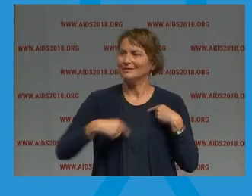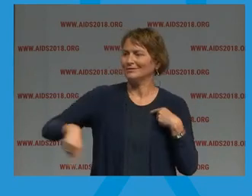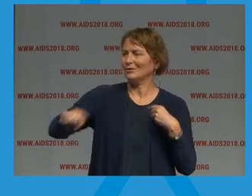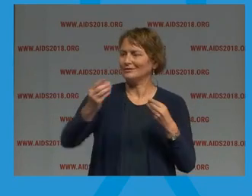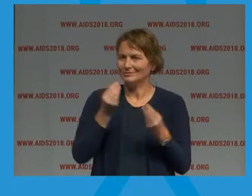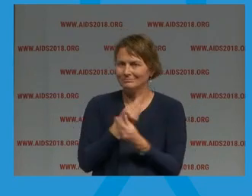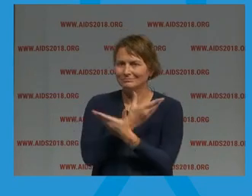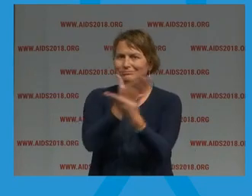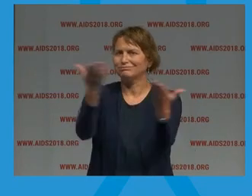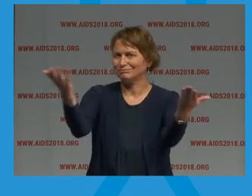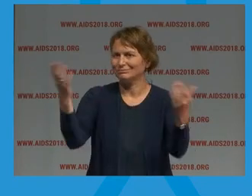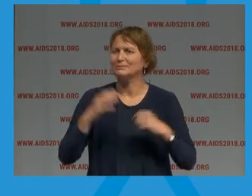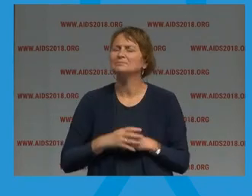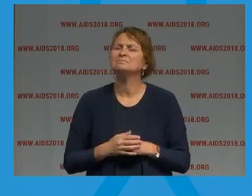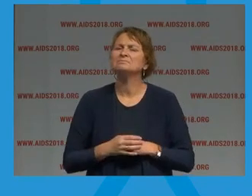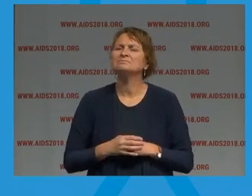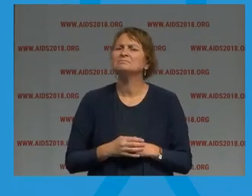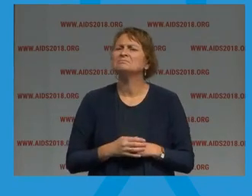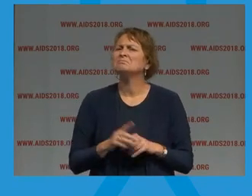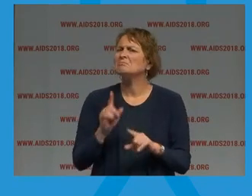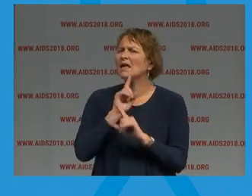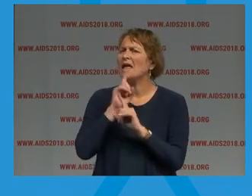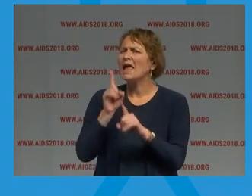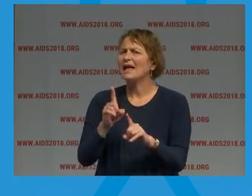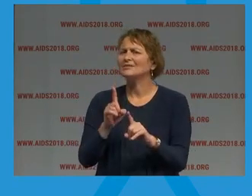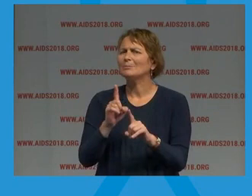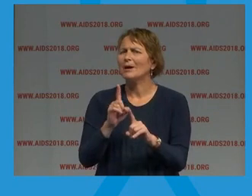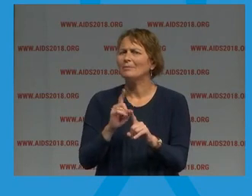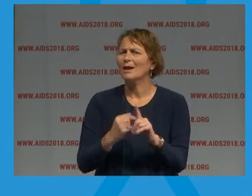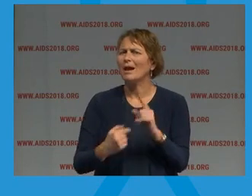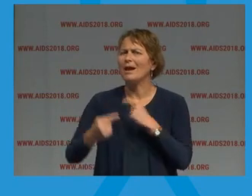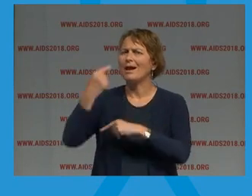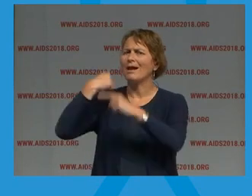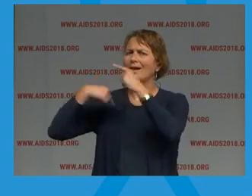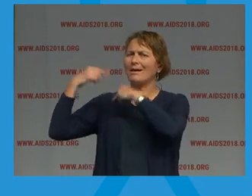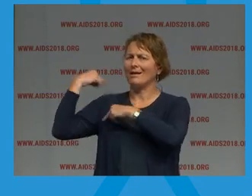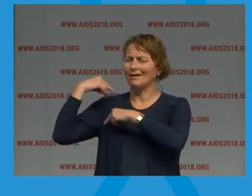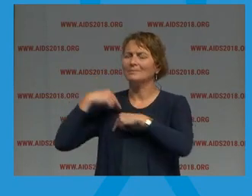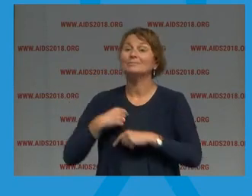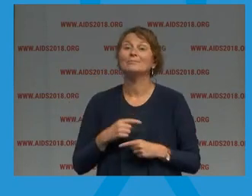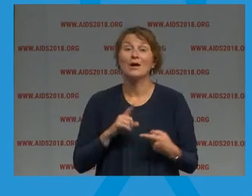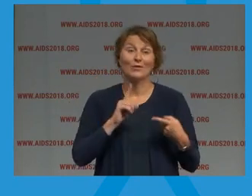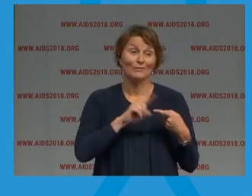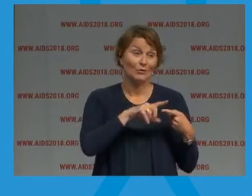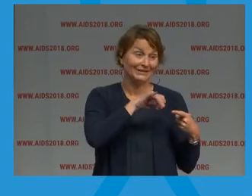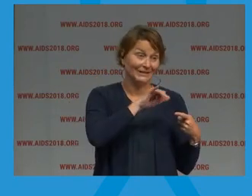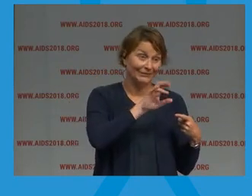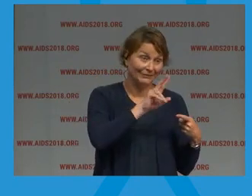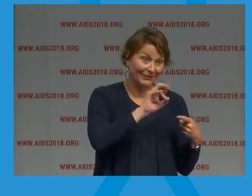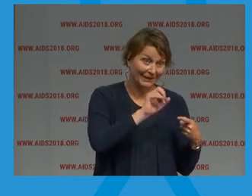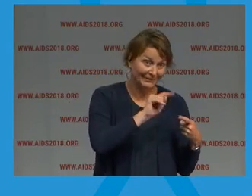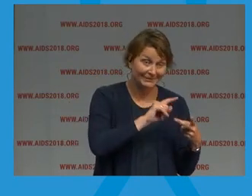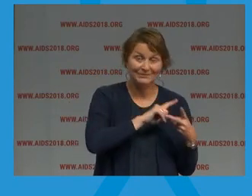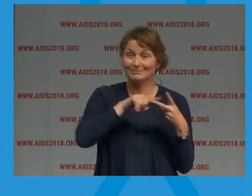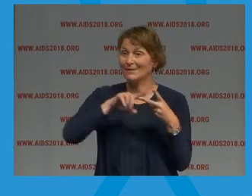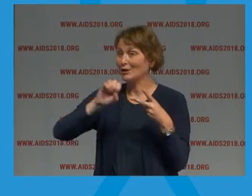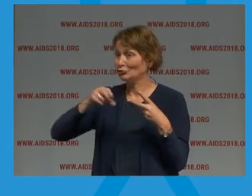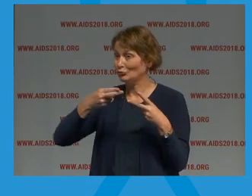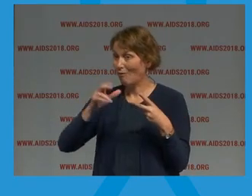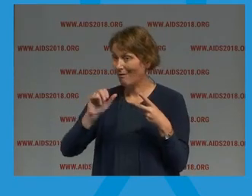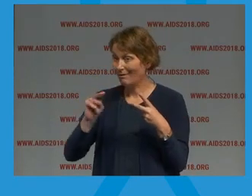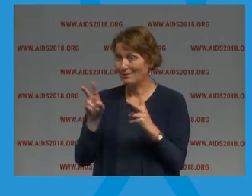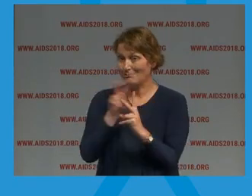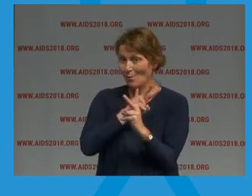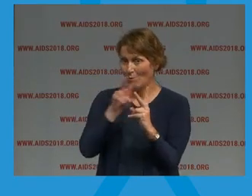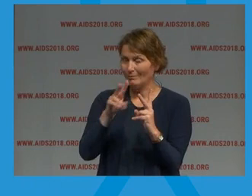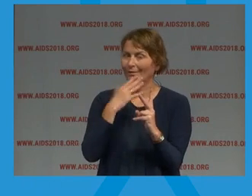I'll answer the question by taking a little bit of a journey. But first, Yvette and Sean, really want to thank you all for